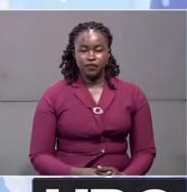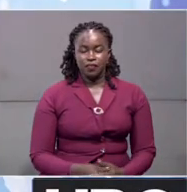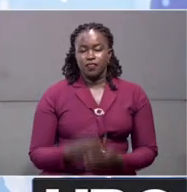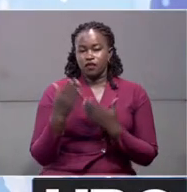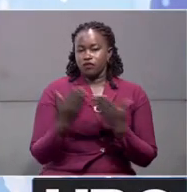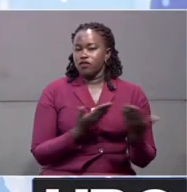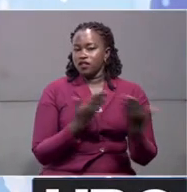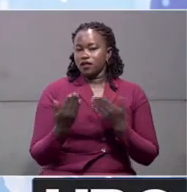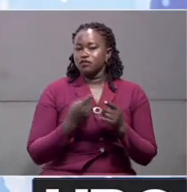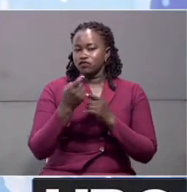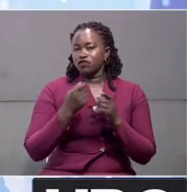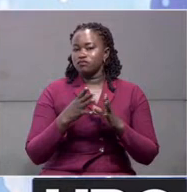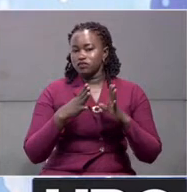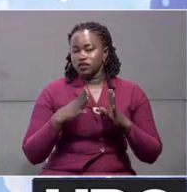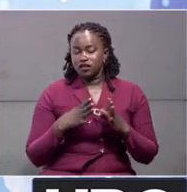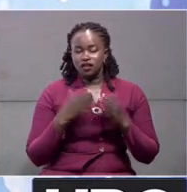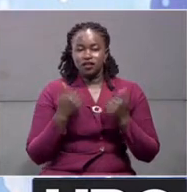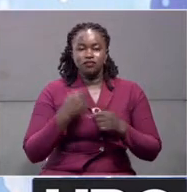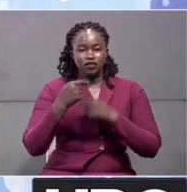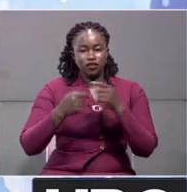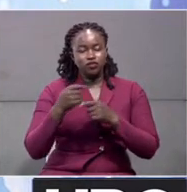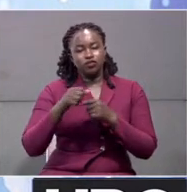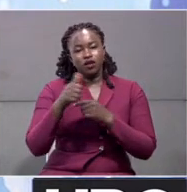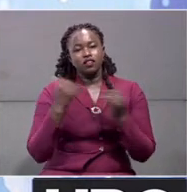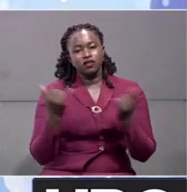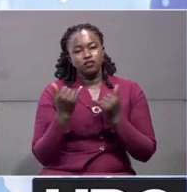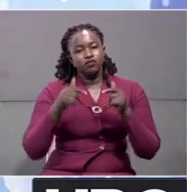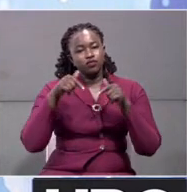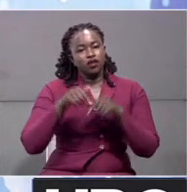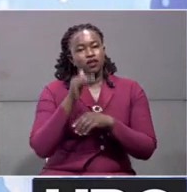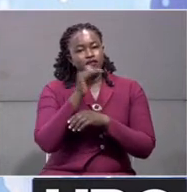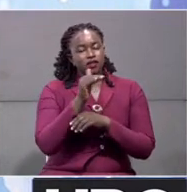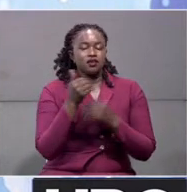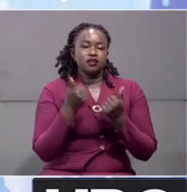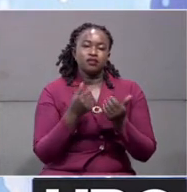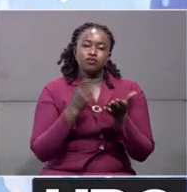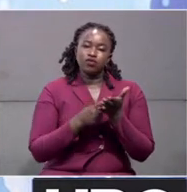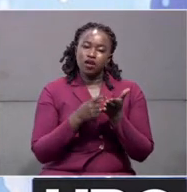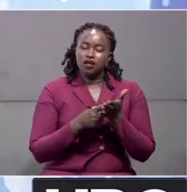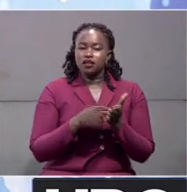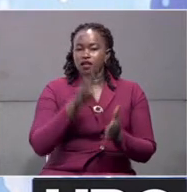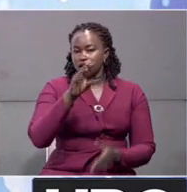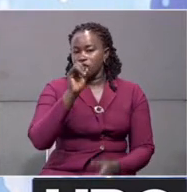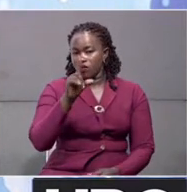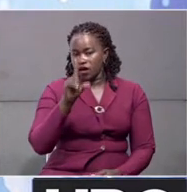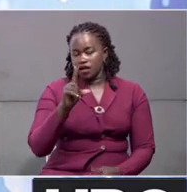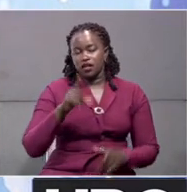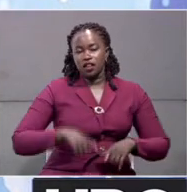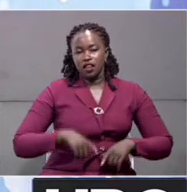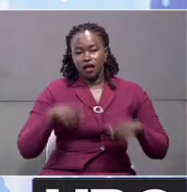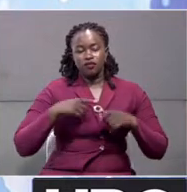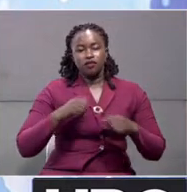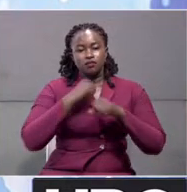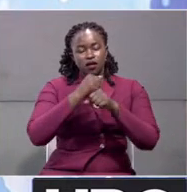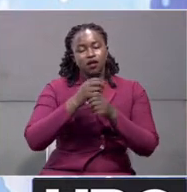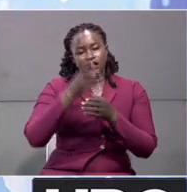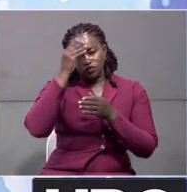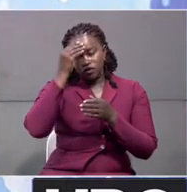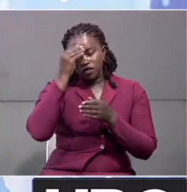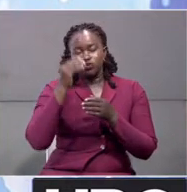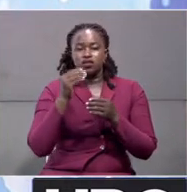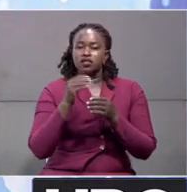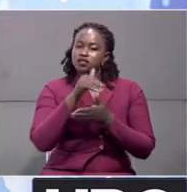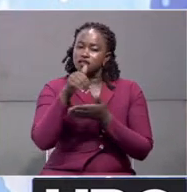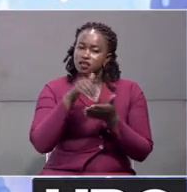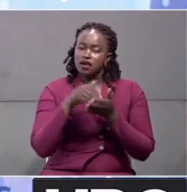Welcome back from that break. Now, in more news this evening, the Uganda Wildlife Conservation Education Center